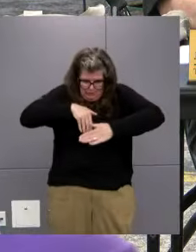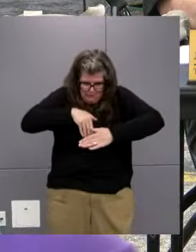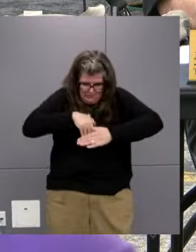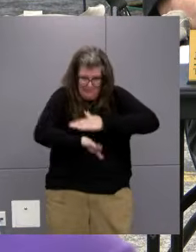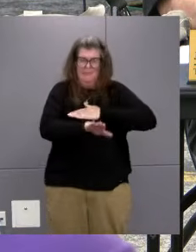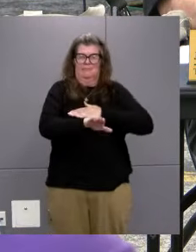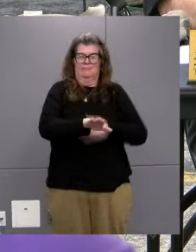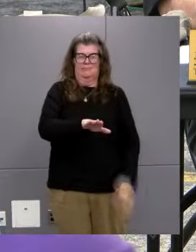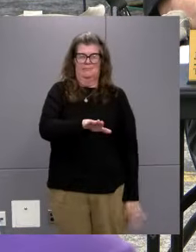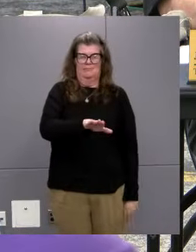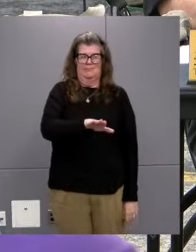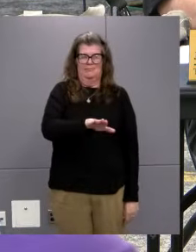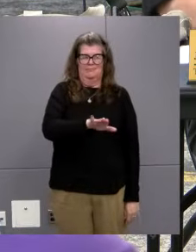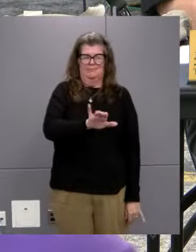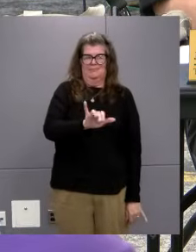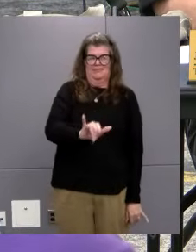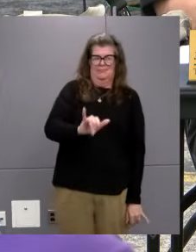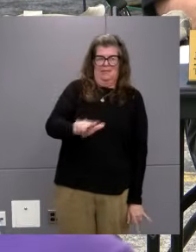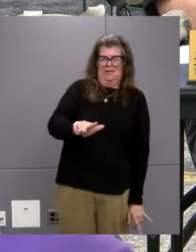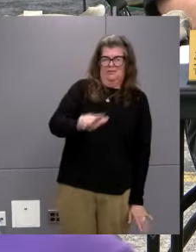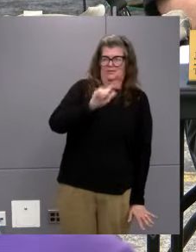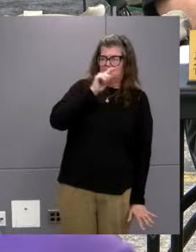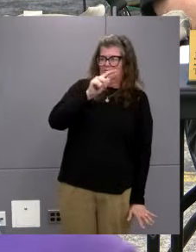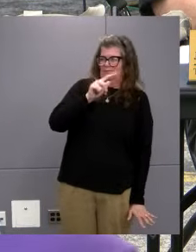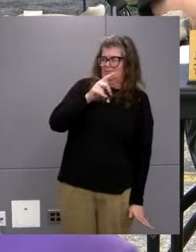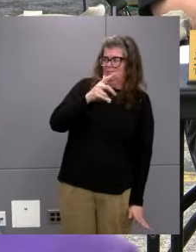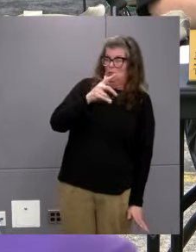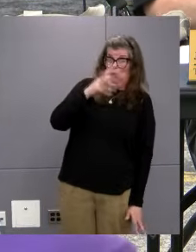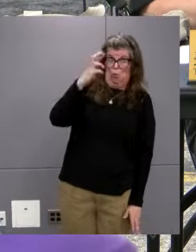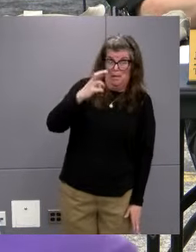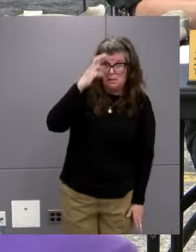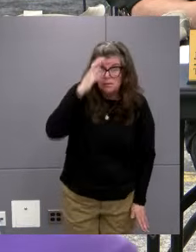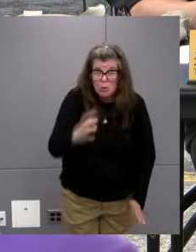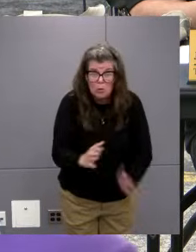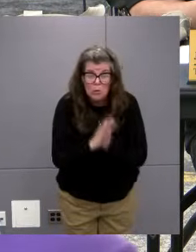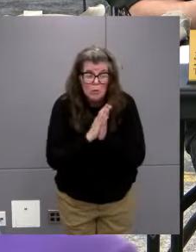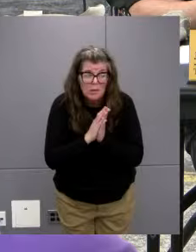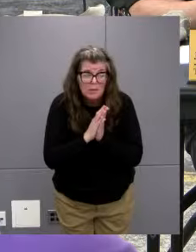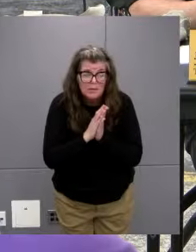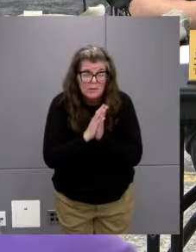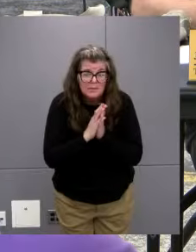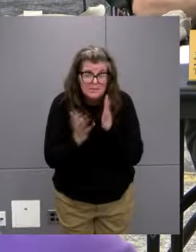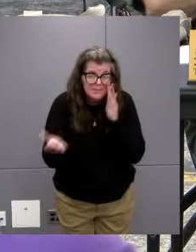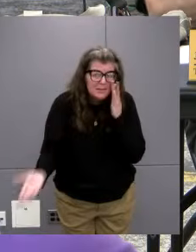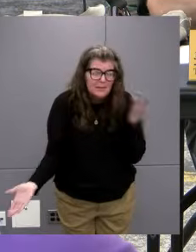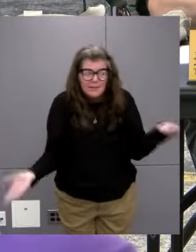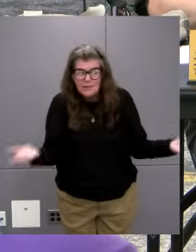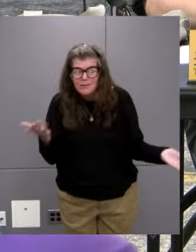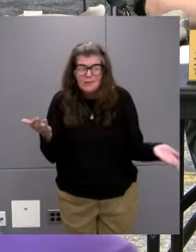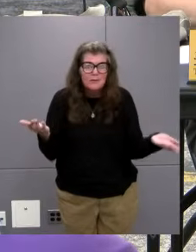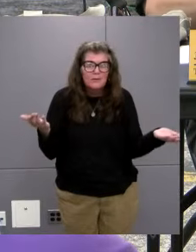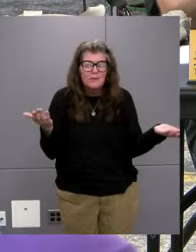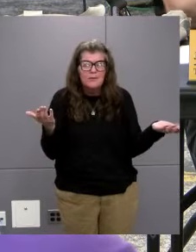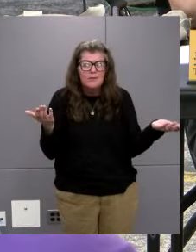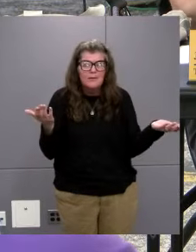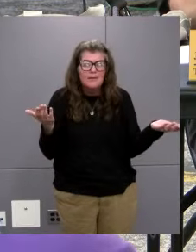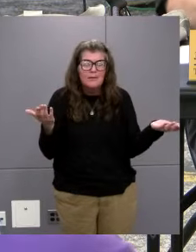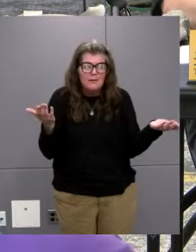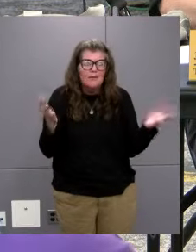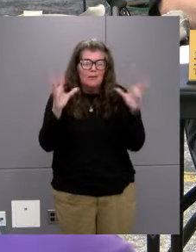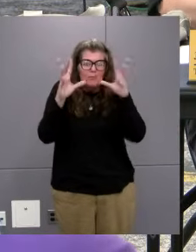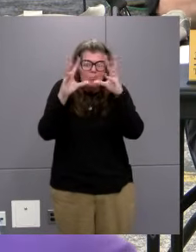to me, that does not seem to be an unreasonable request to allow the board to get to a meeting of the